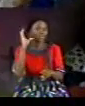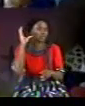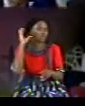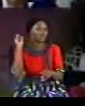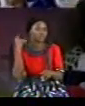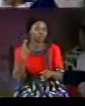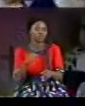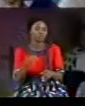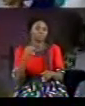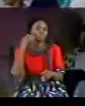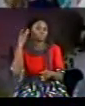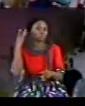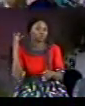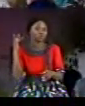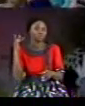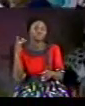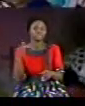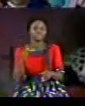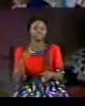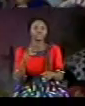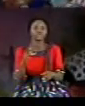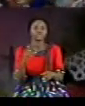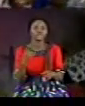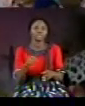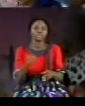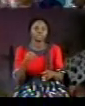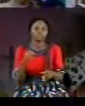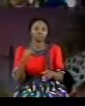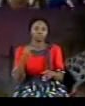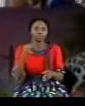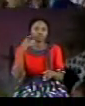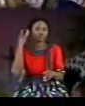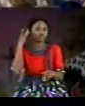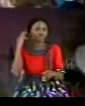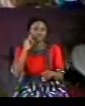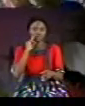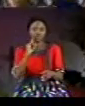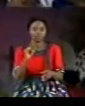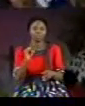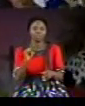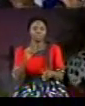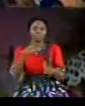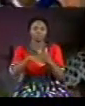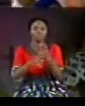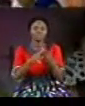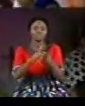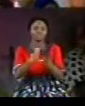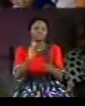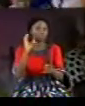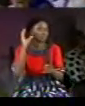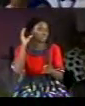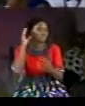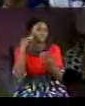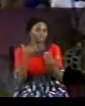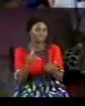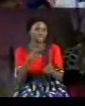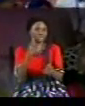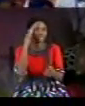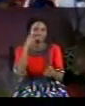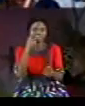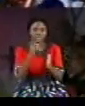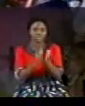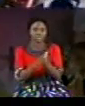is bursting into your ears now. Check up. You will see that God has done it. God has healed